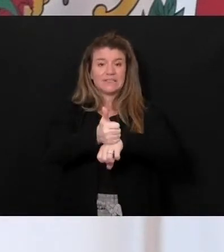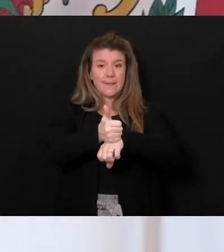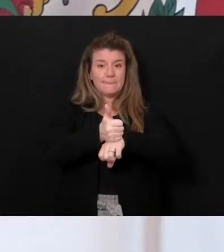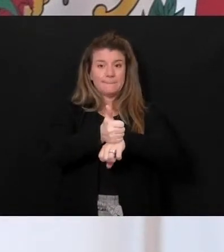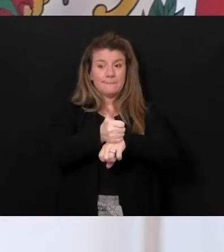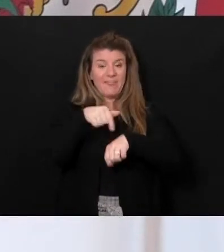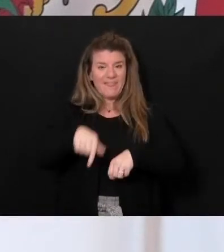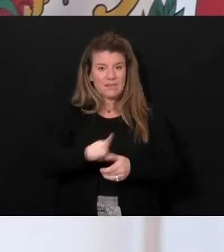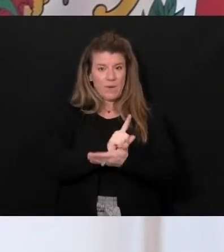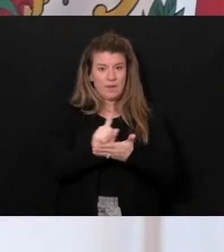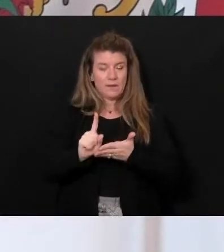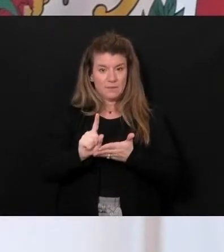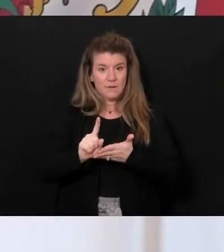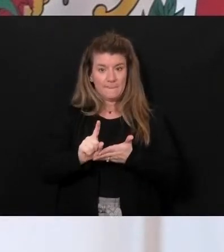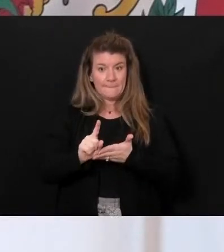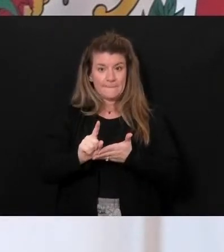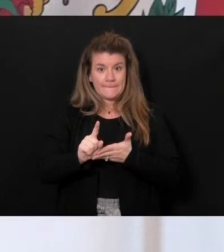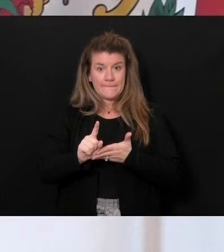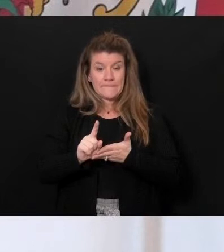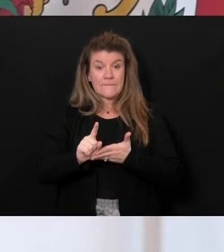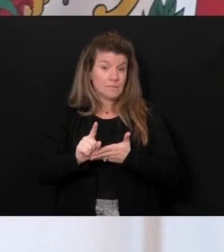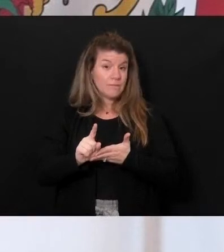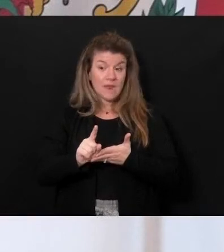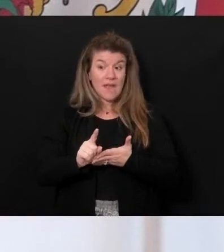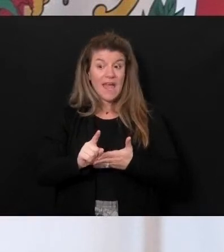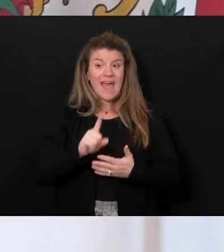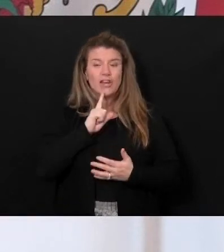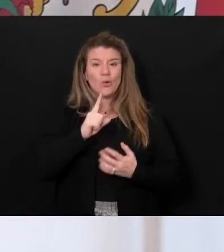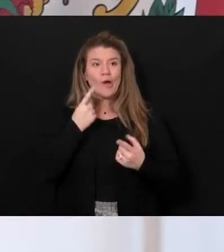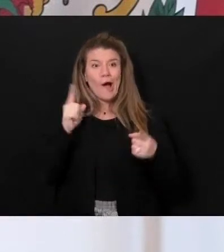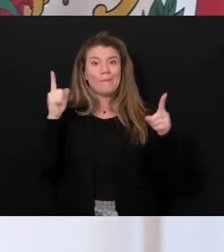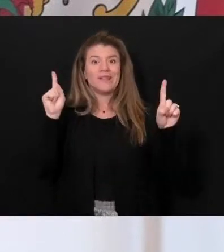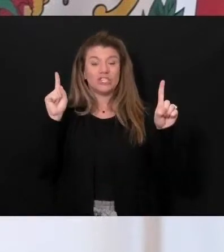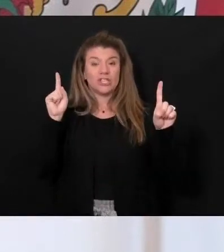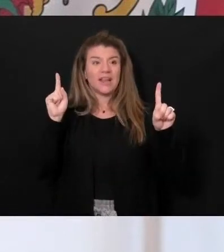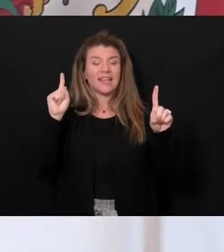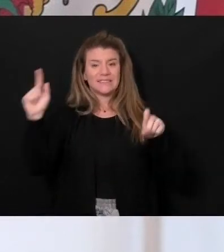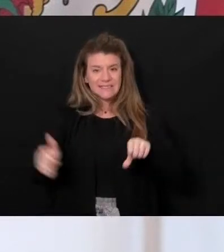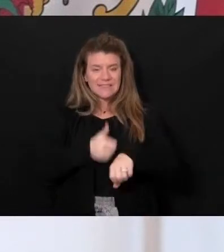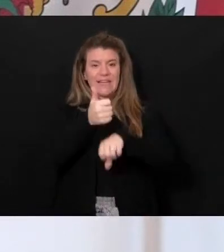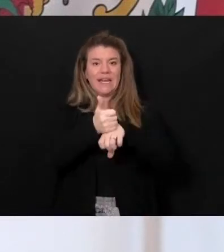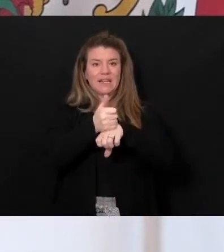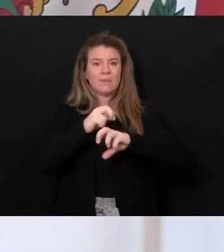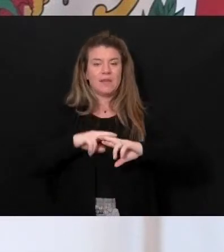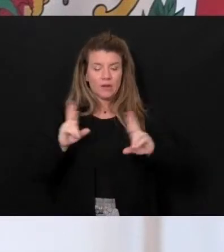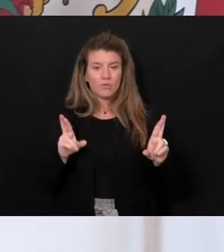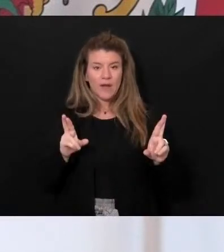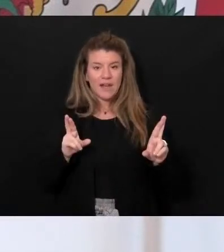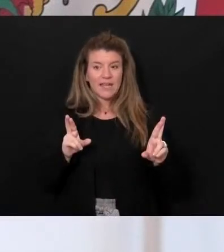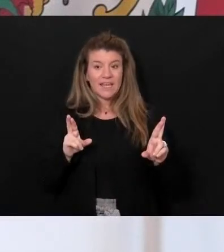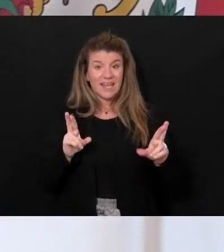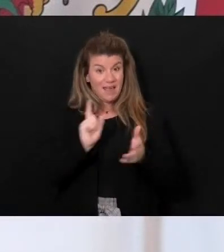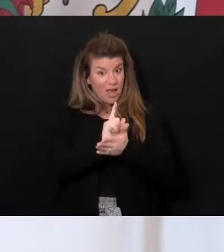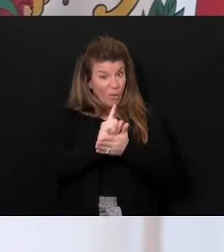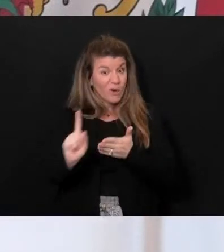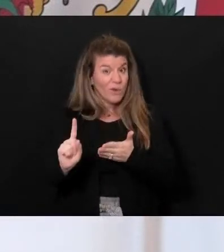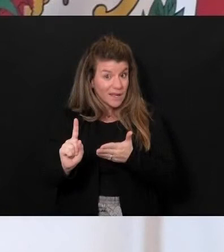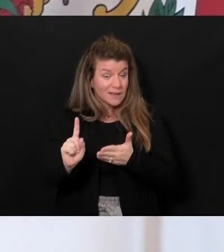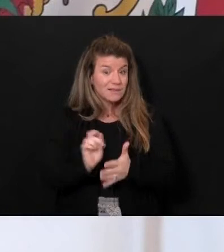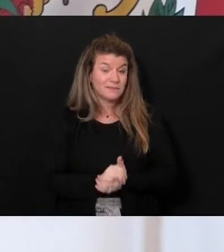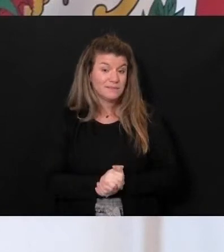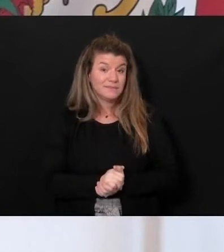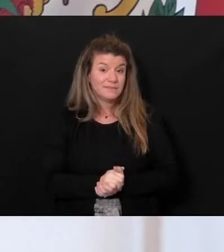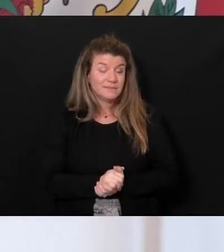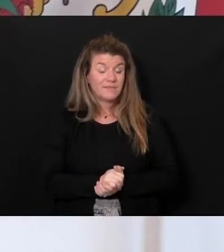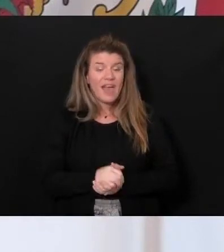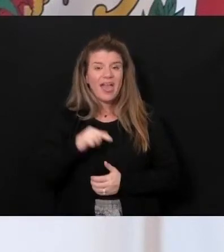this week. And to accomplish getting it stood up in 1 week's time.